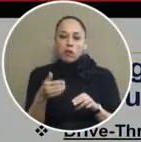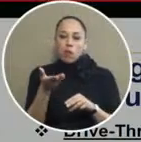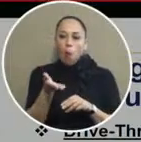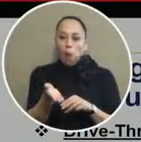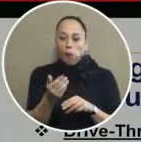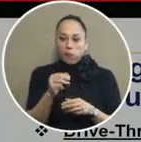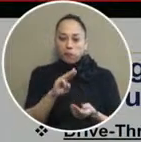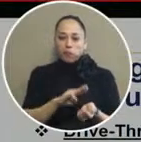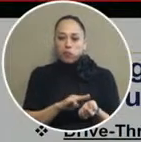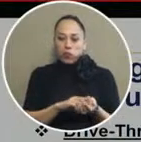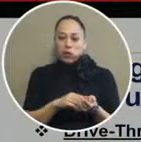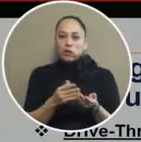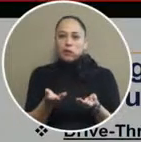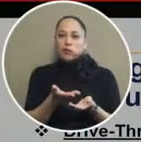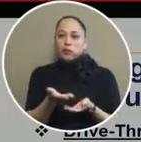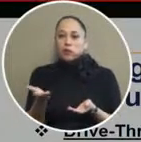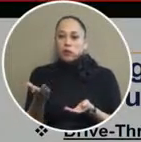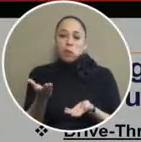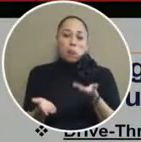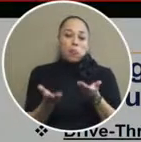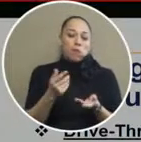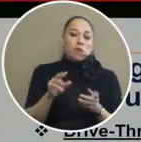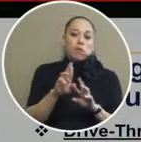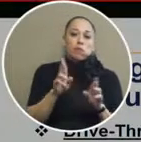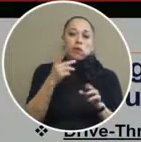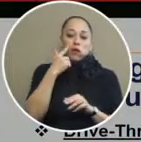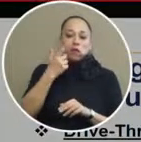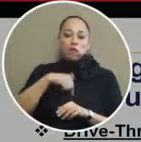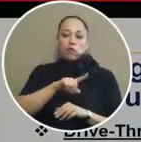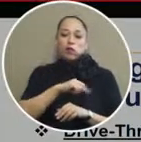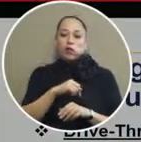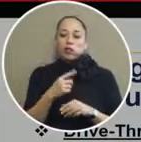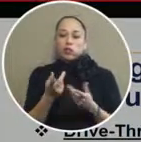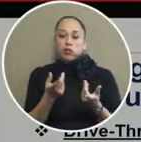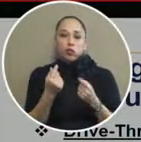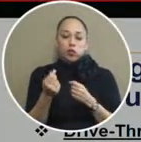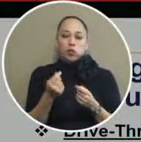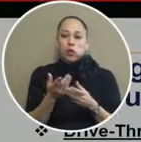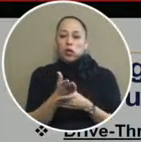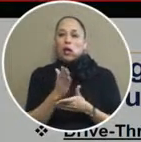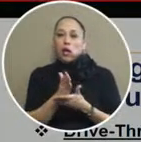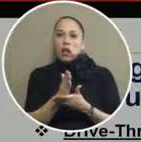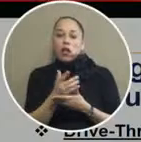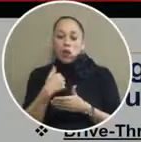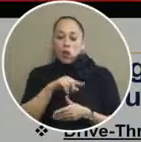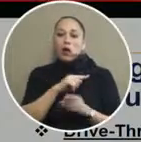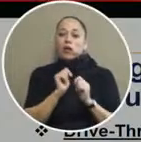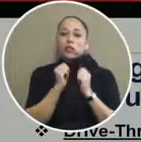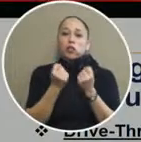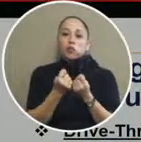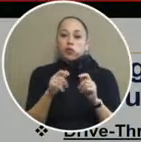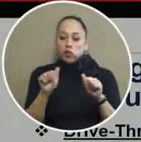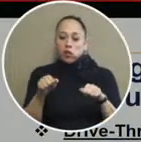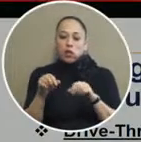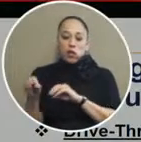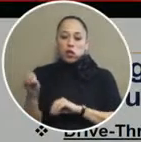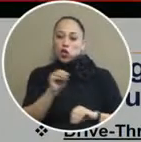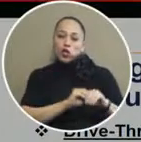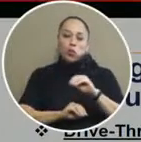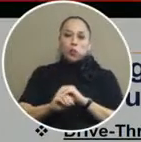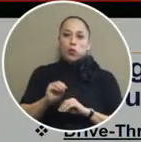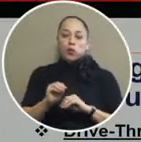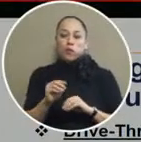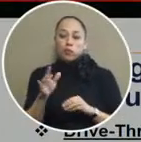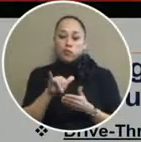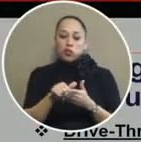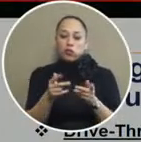specifically medical type facilities that may be available for us to jump on and allow our teams to be able to move in readily